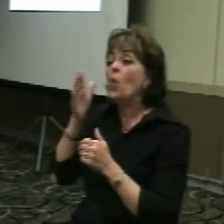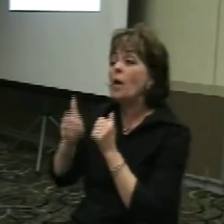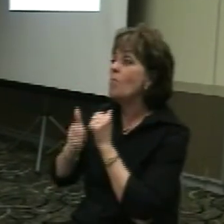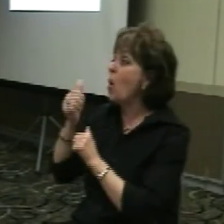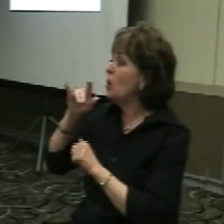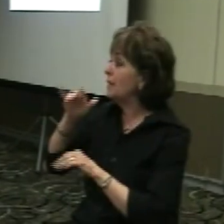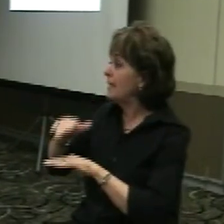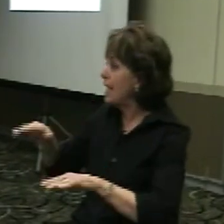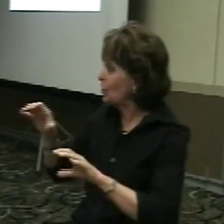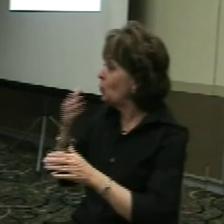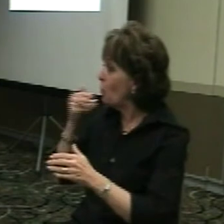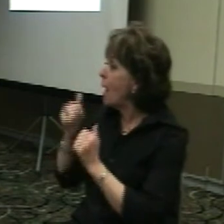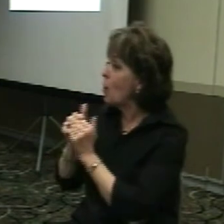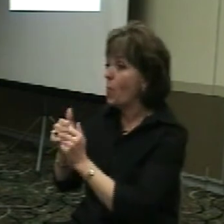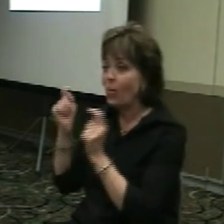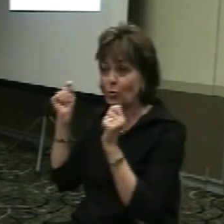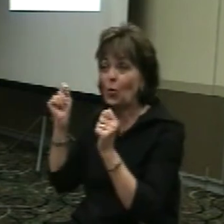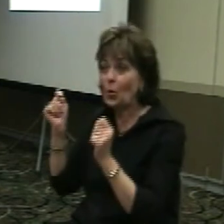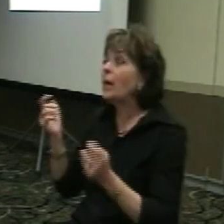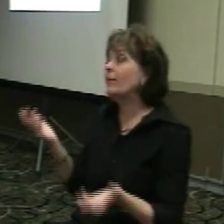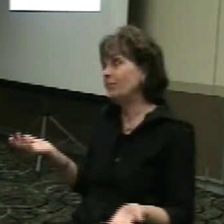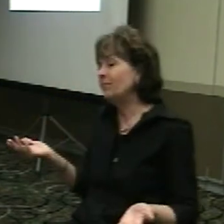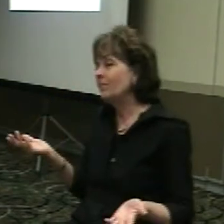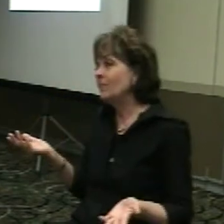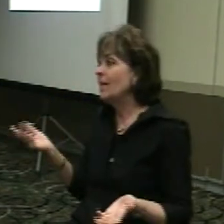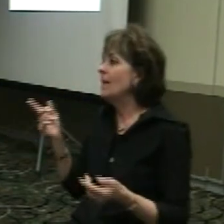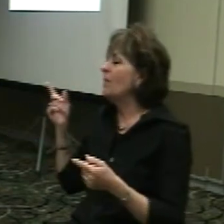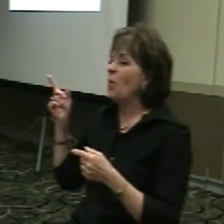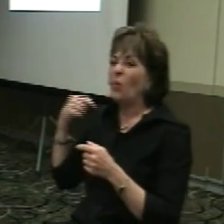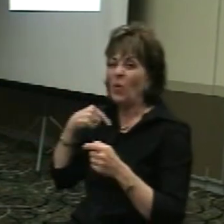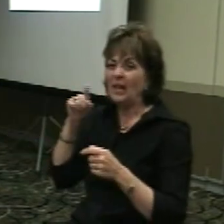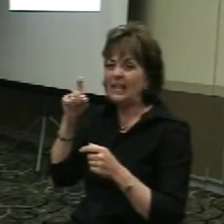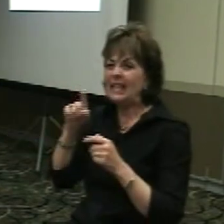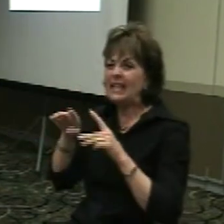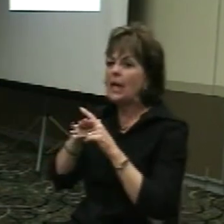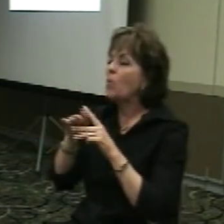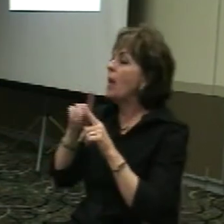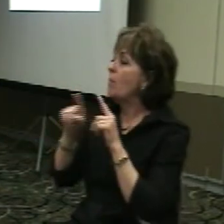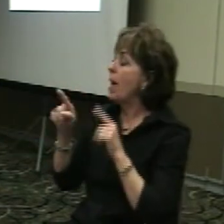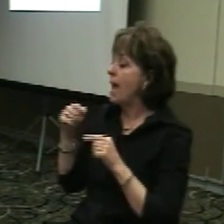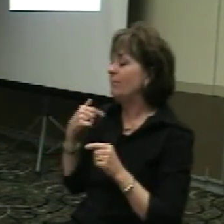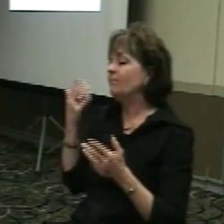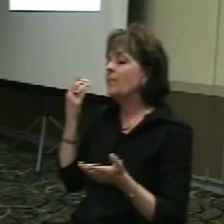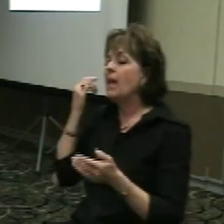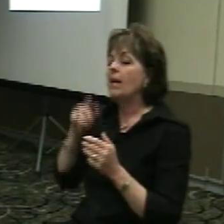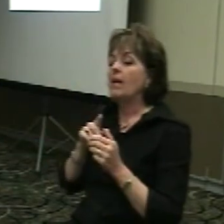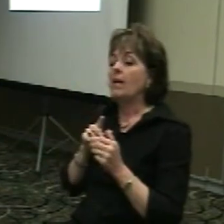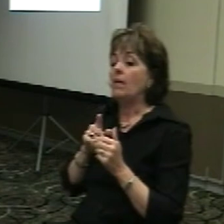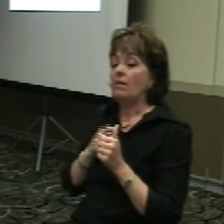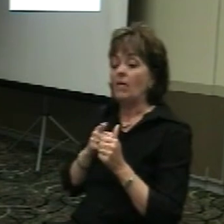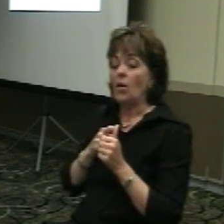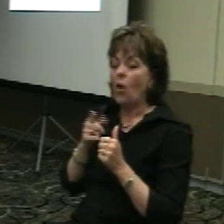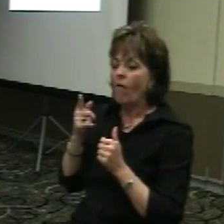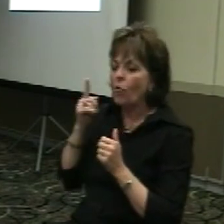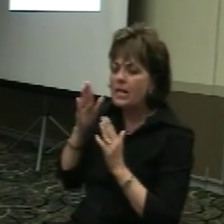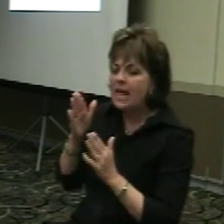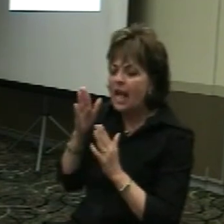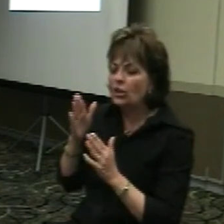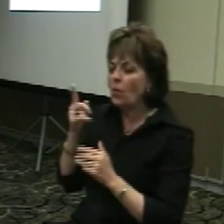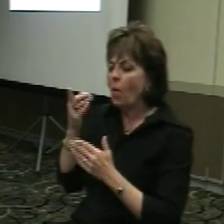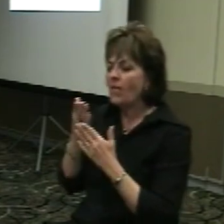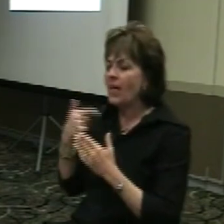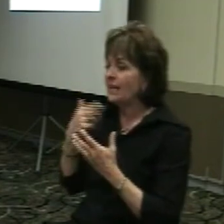tutoring? All right? Now, I might have to jump, and then we'll take a break. I might have to jump start him. Let's say I think it's for attention, whatever's going on. One of the